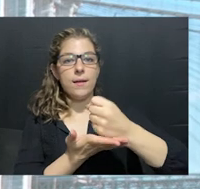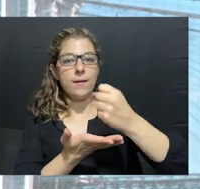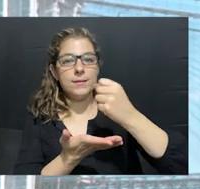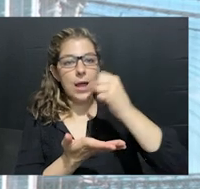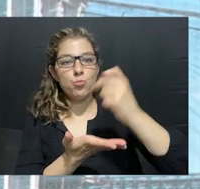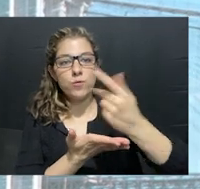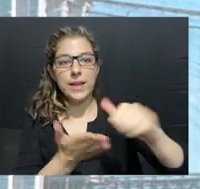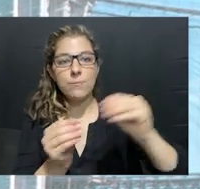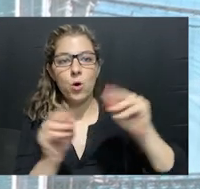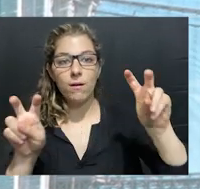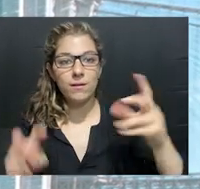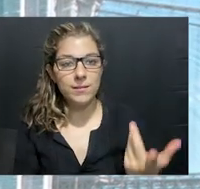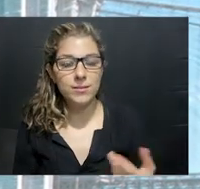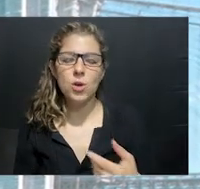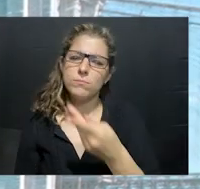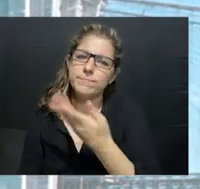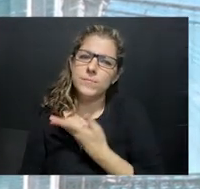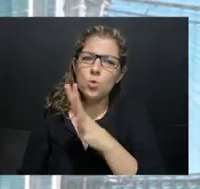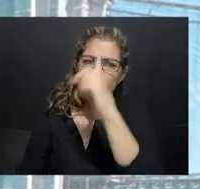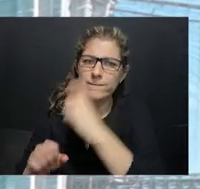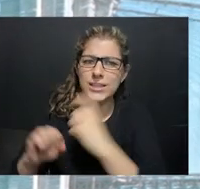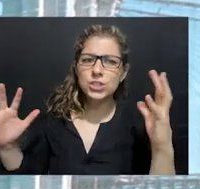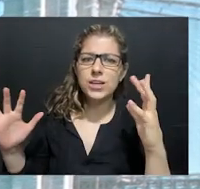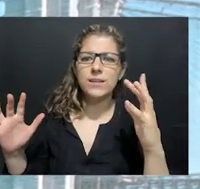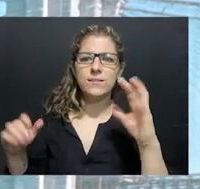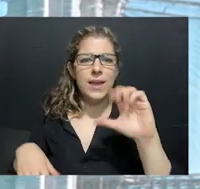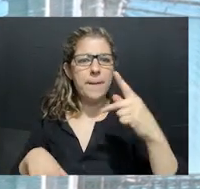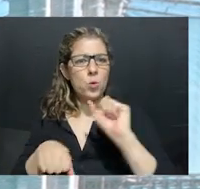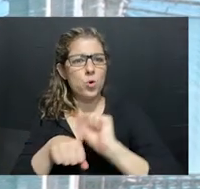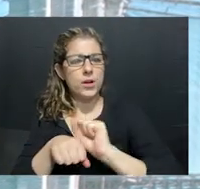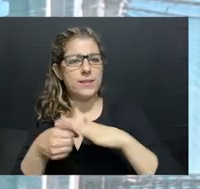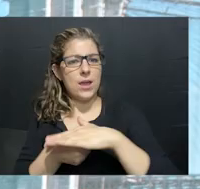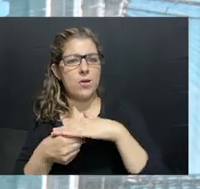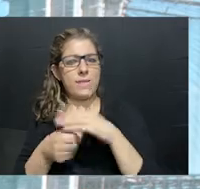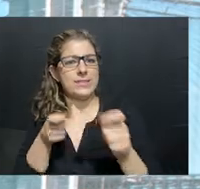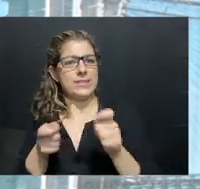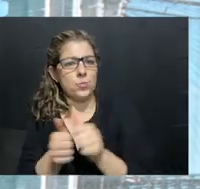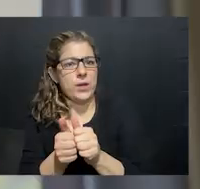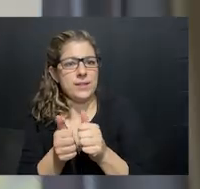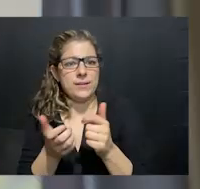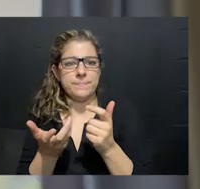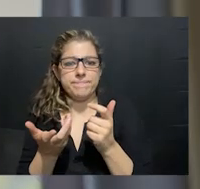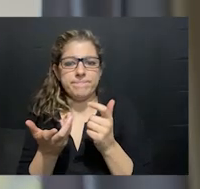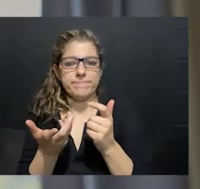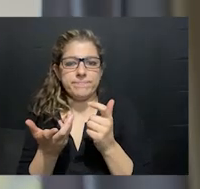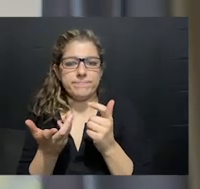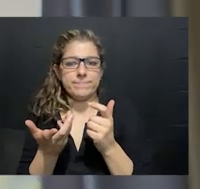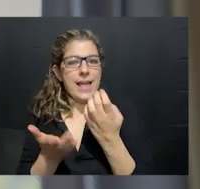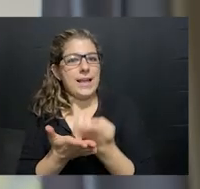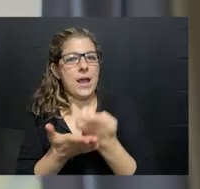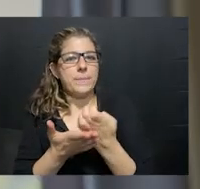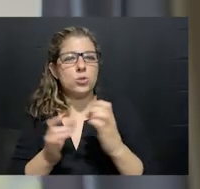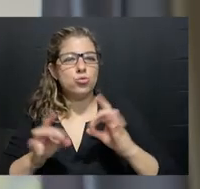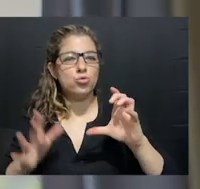Talk to us about your vision and CAP's work in the area of dealing with the